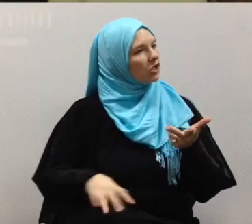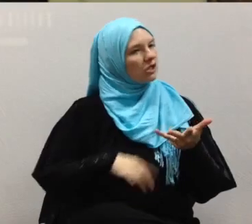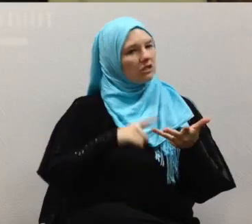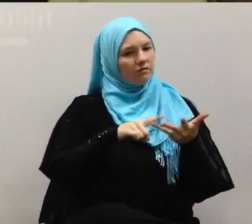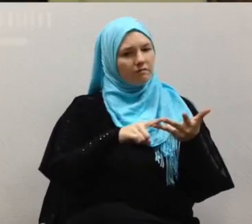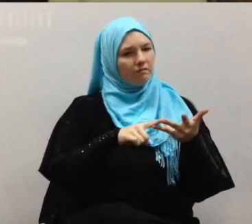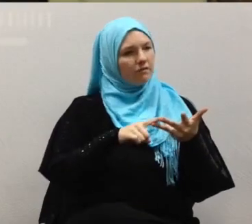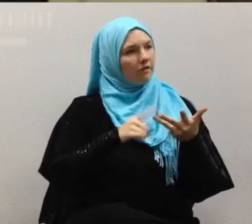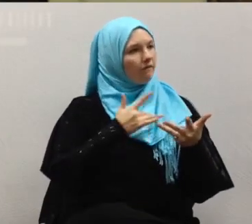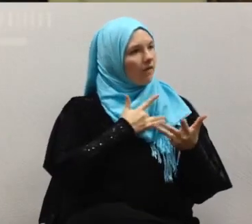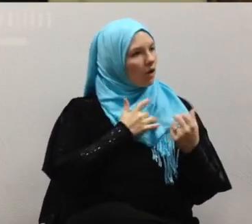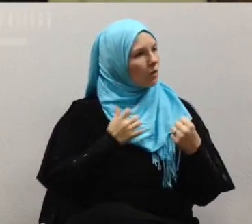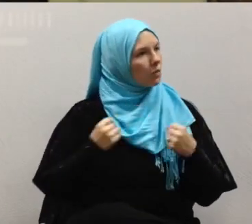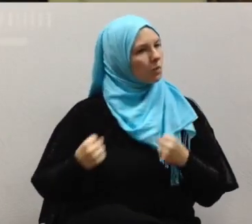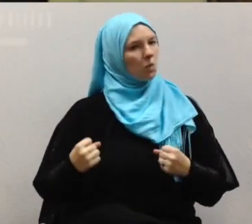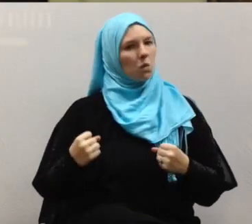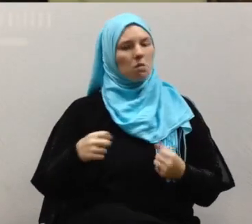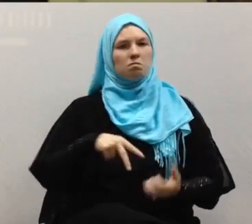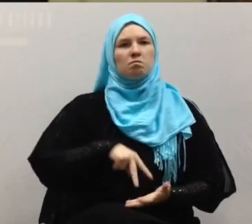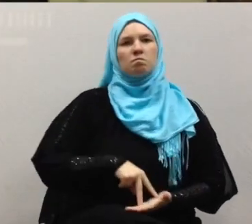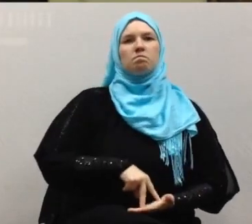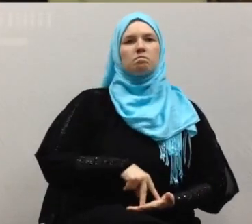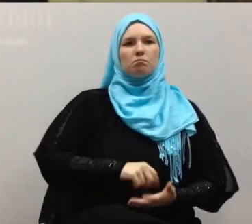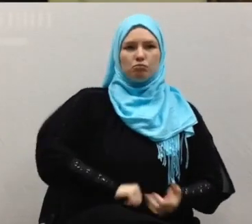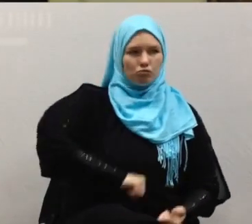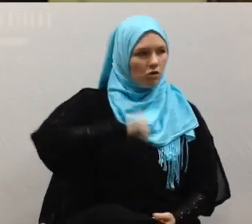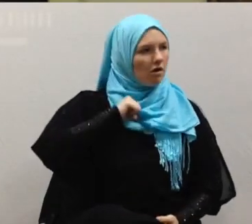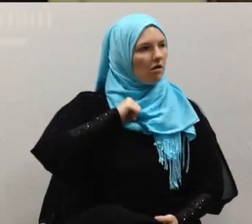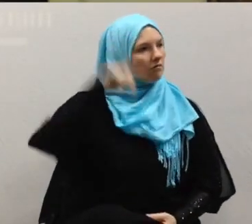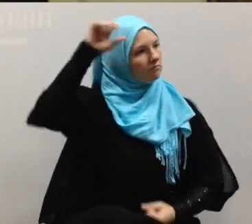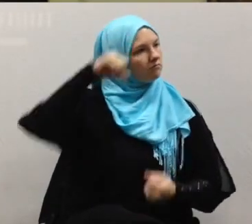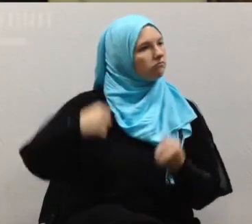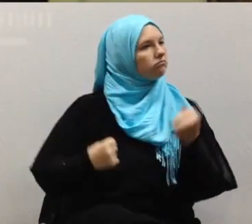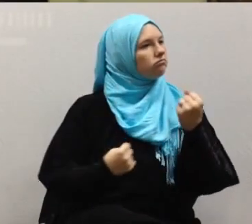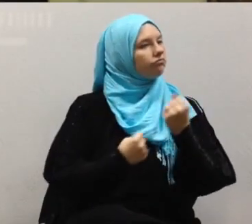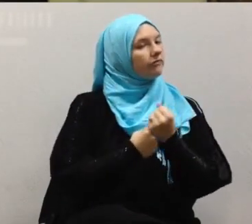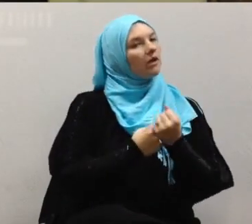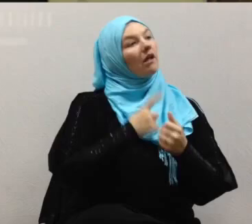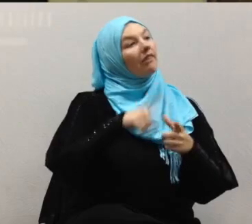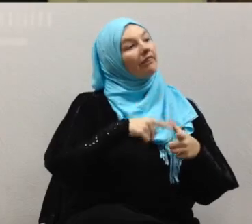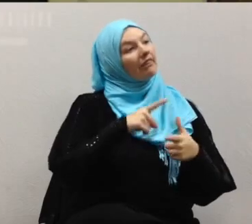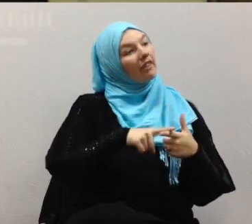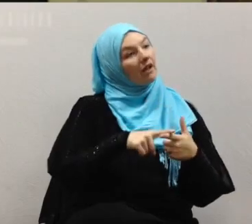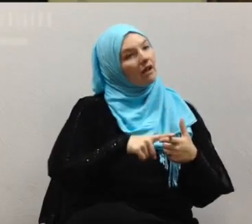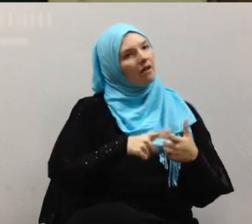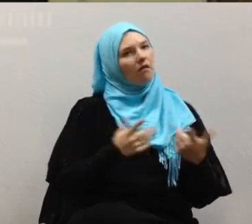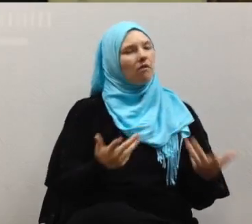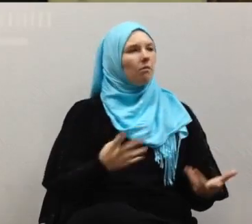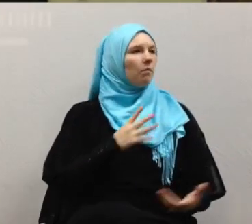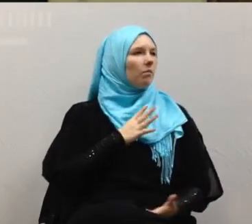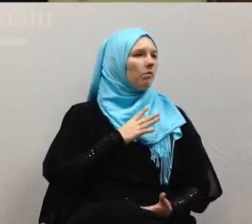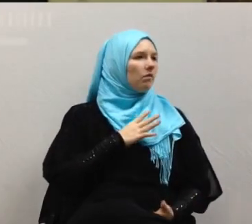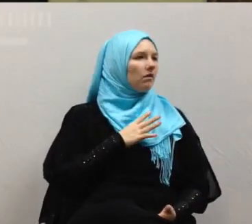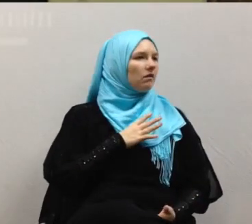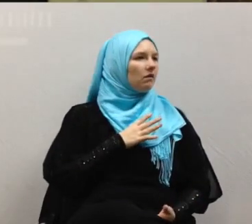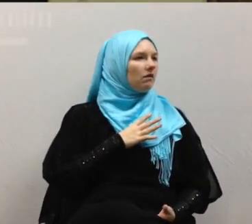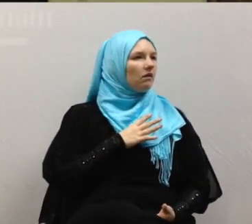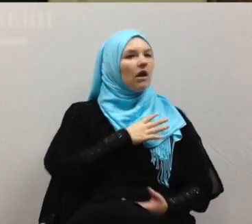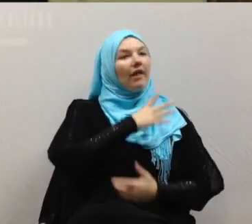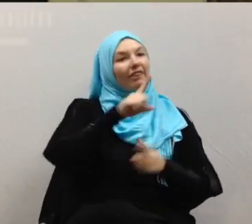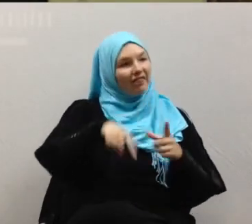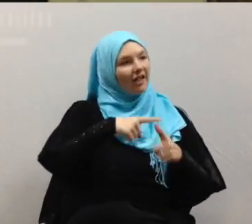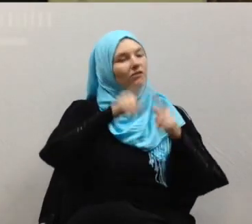ta'ala, and you end up having all of your sins forgiven as you enter into